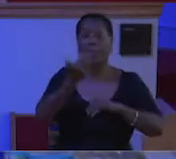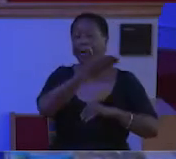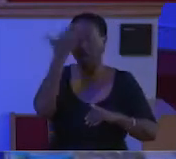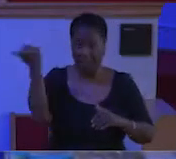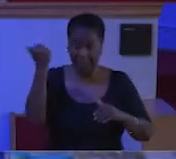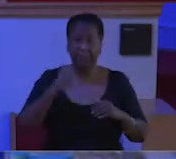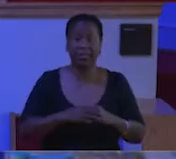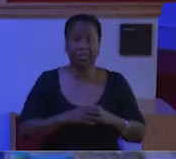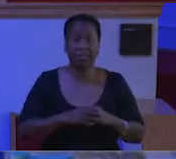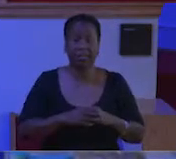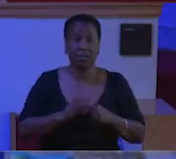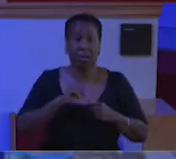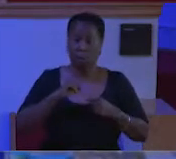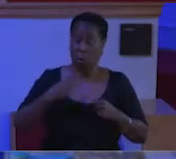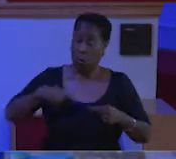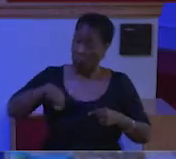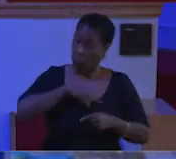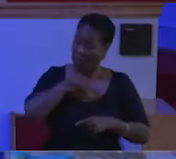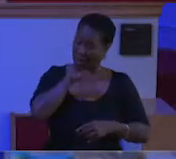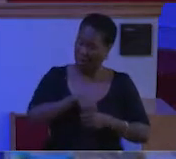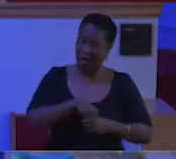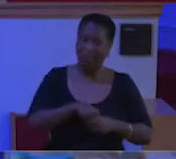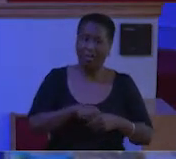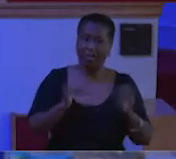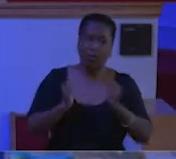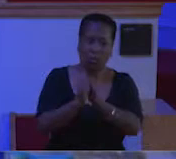because we're in this thing together.